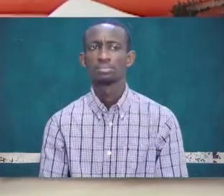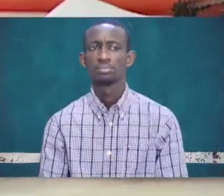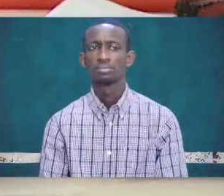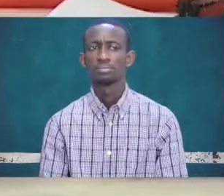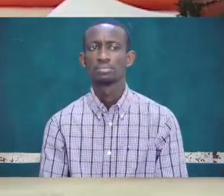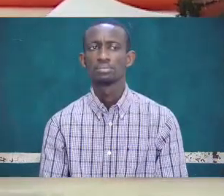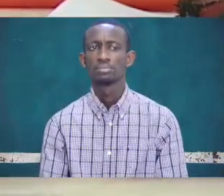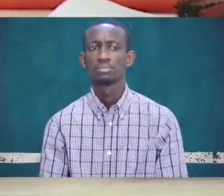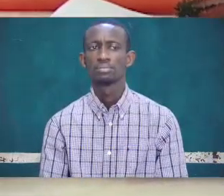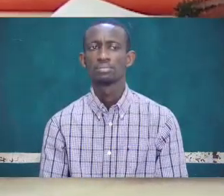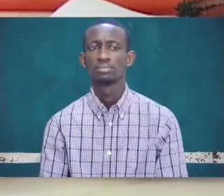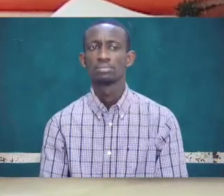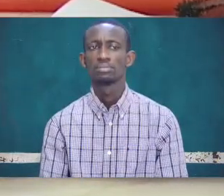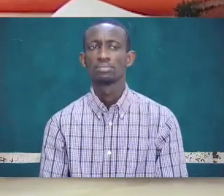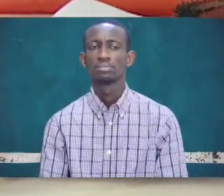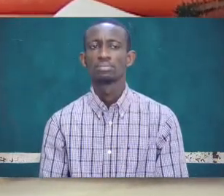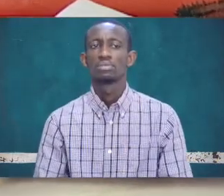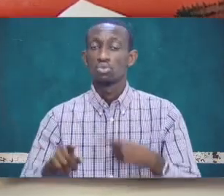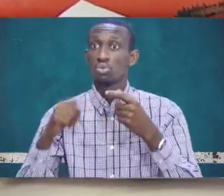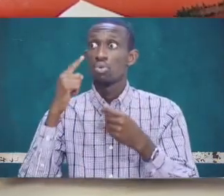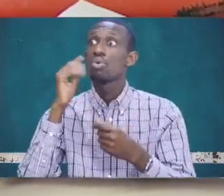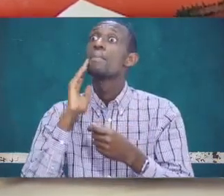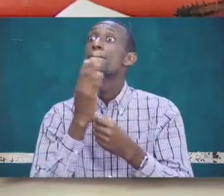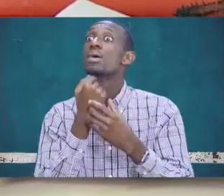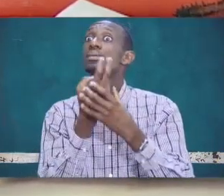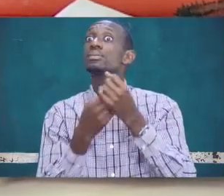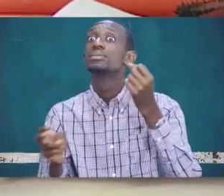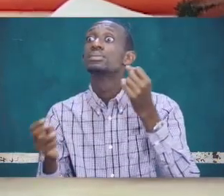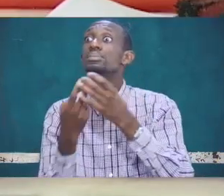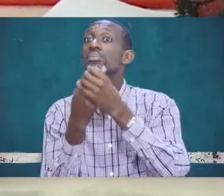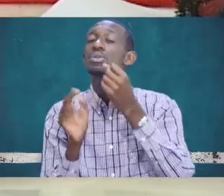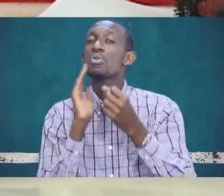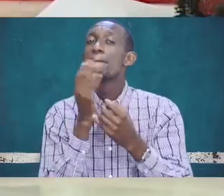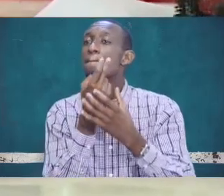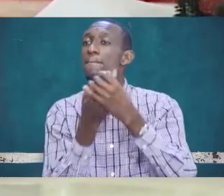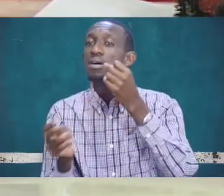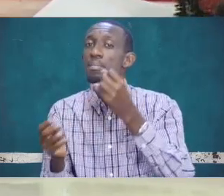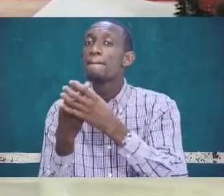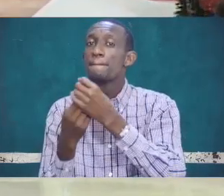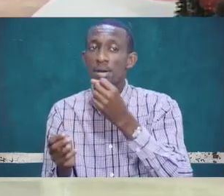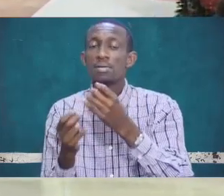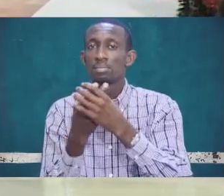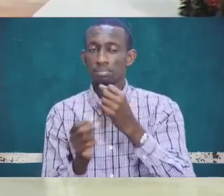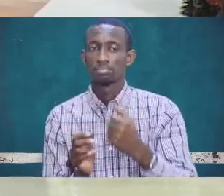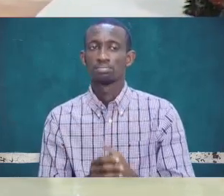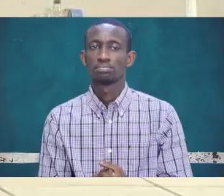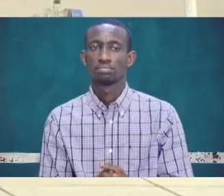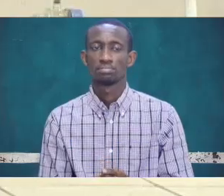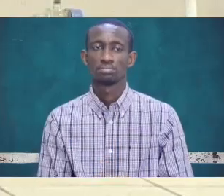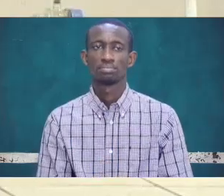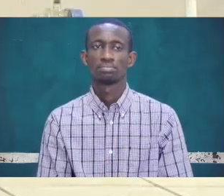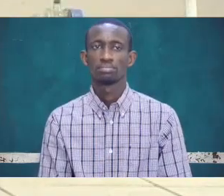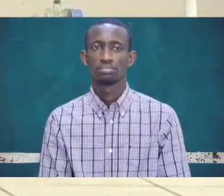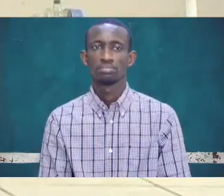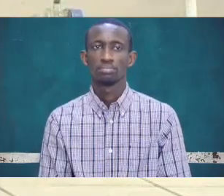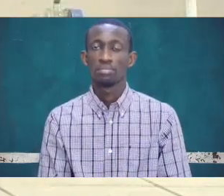So it will have to go slowly, and then the water goes there. It will be clear. So what I have to